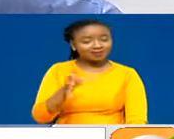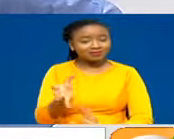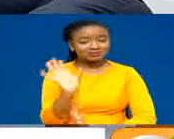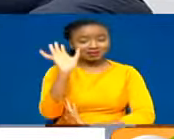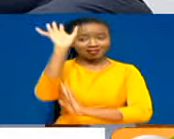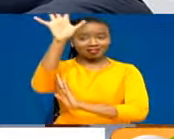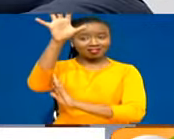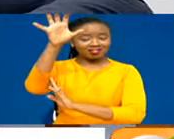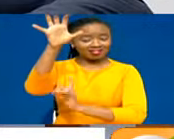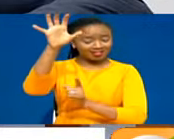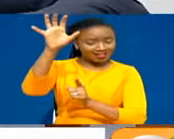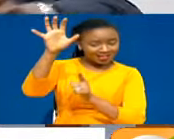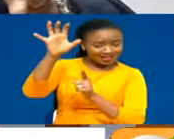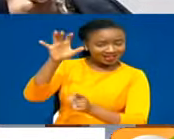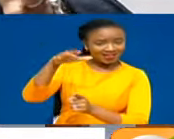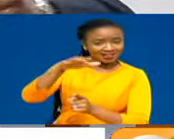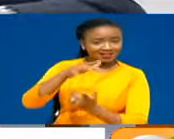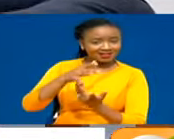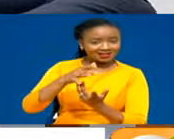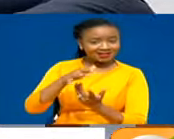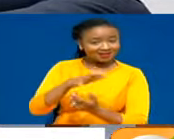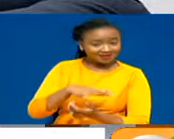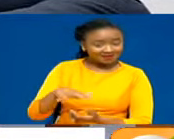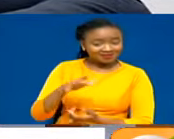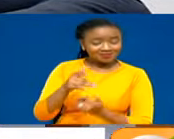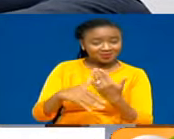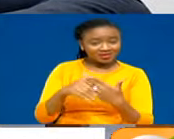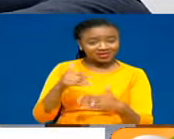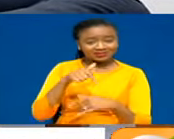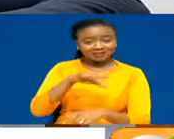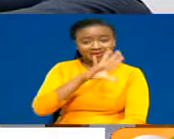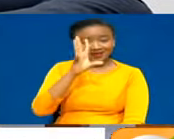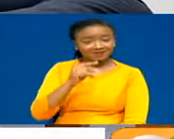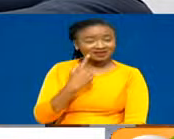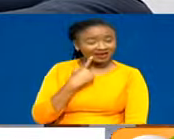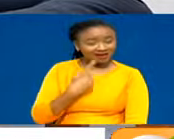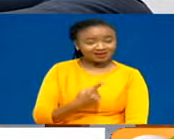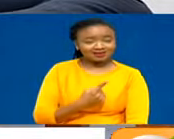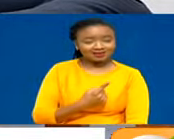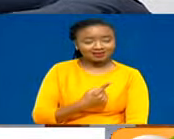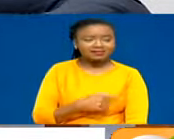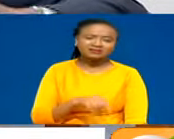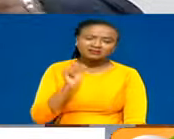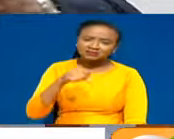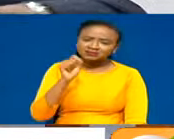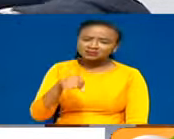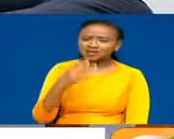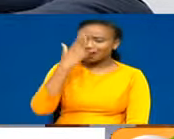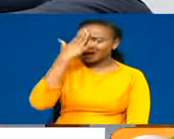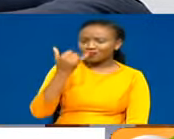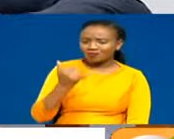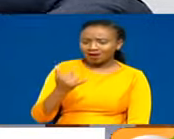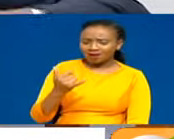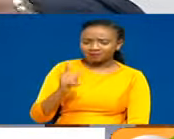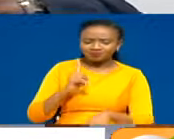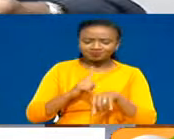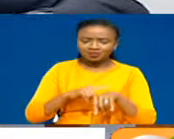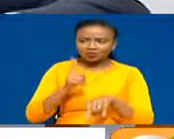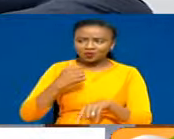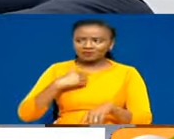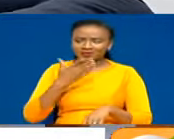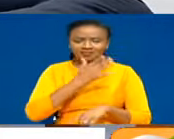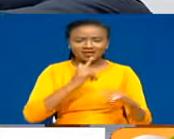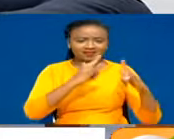continent? Yes. Honestly, Jeff, at some point, for me, we're doing the basketball camps, we're